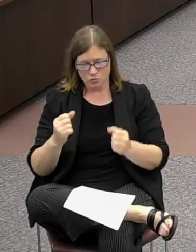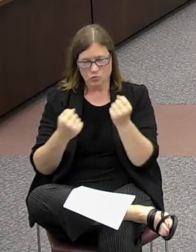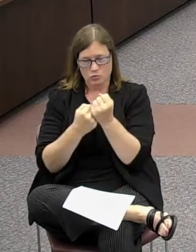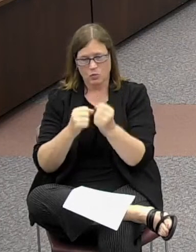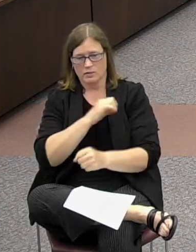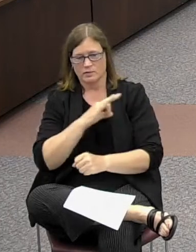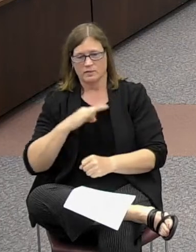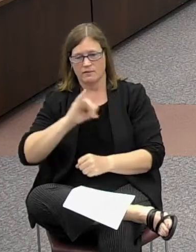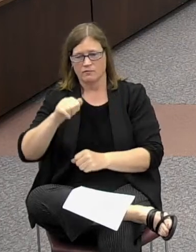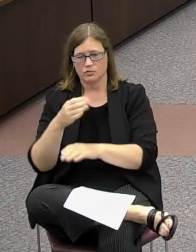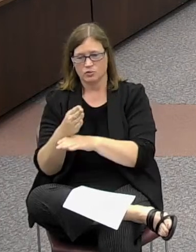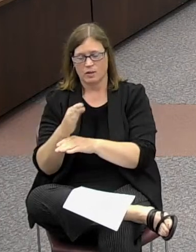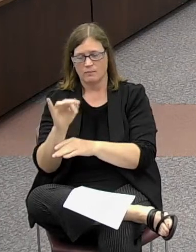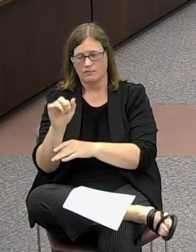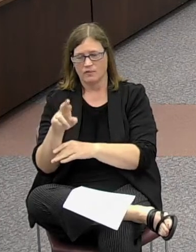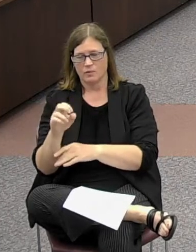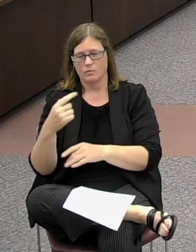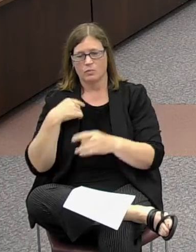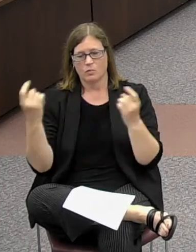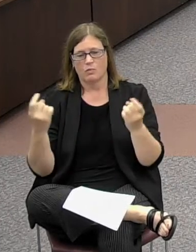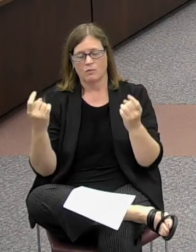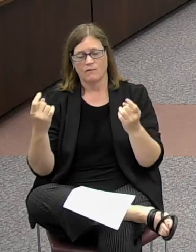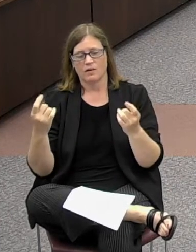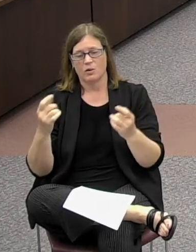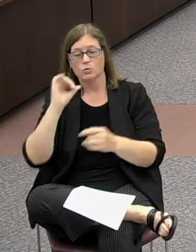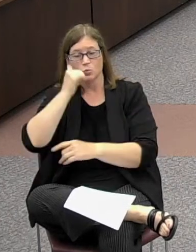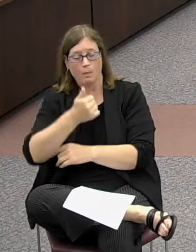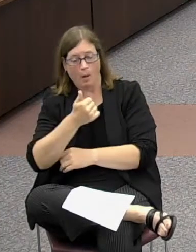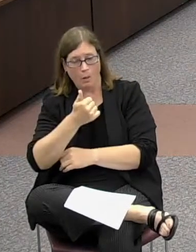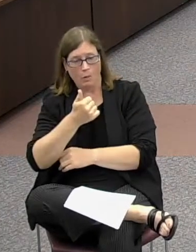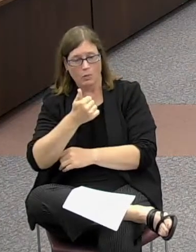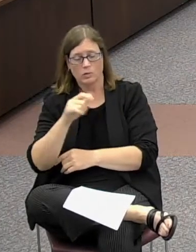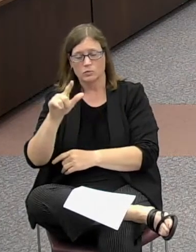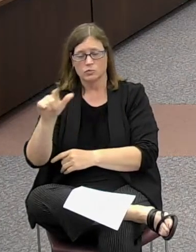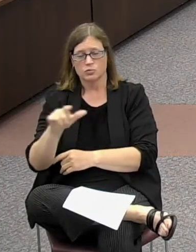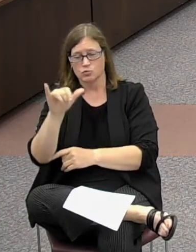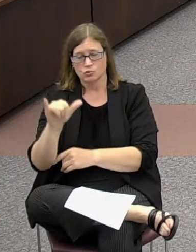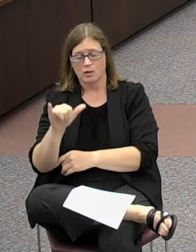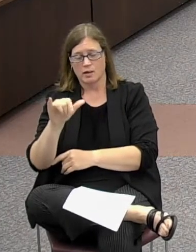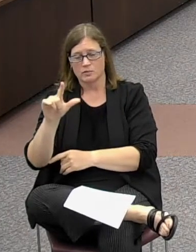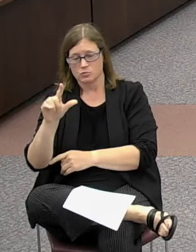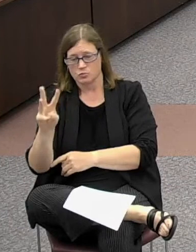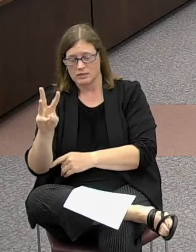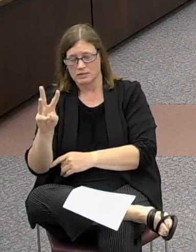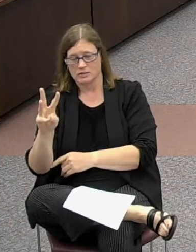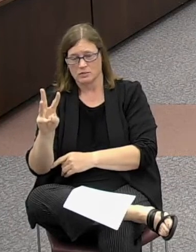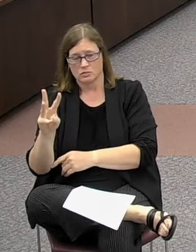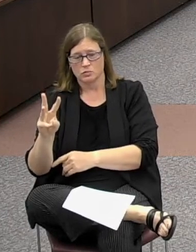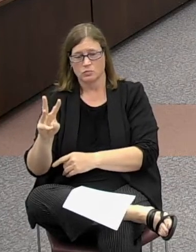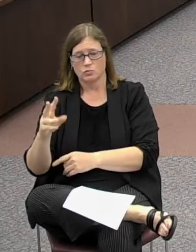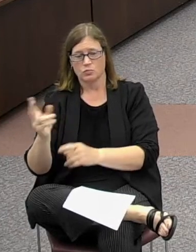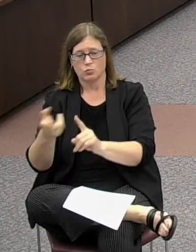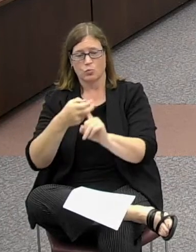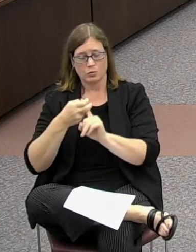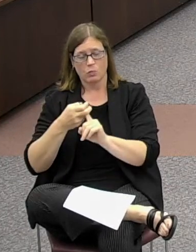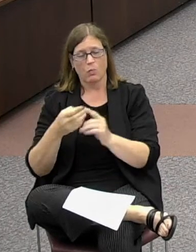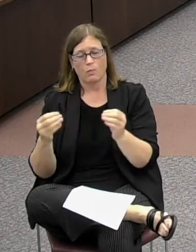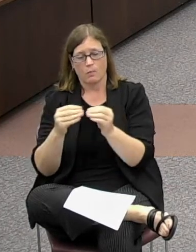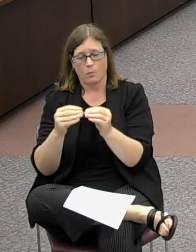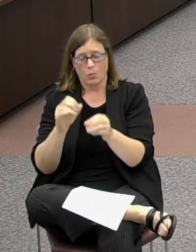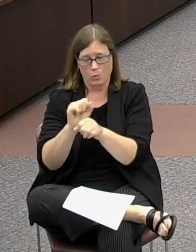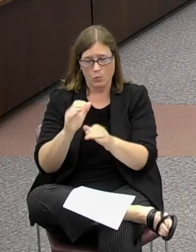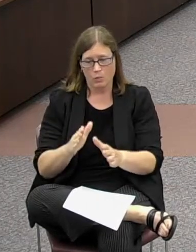Exciting news. District 202 will host a job fair tomorrow, July 26th, to recruit support staff members. The fair will run from 11